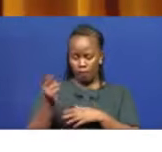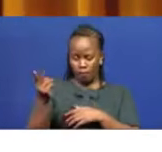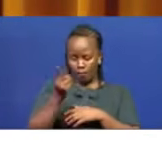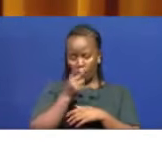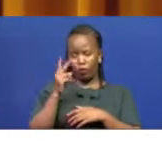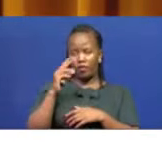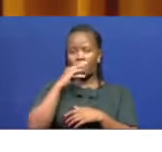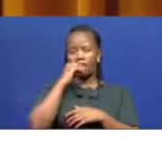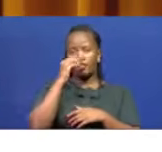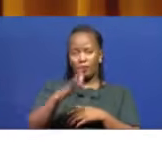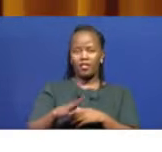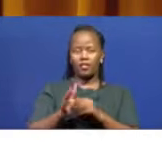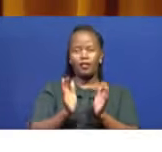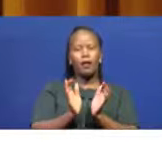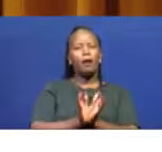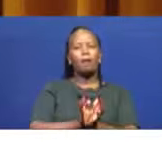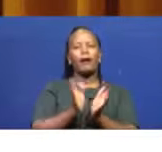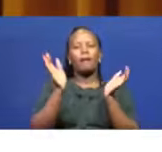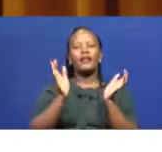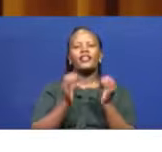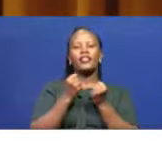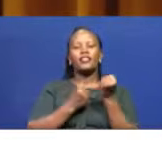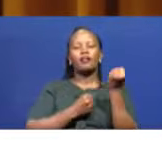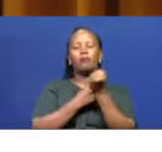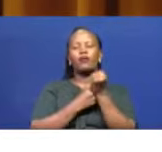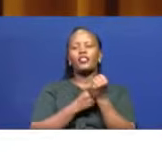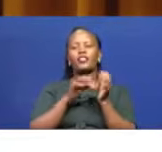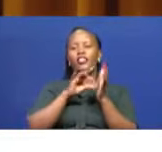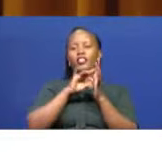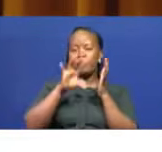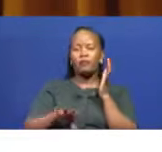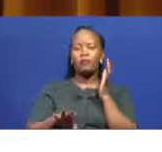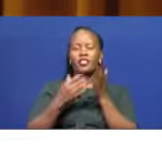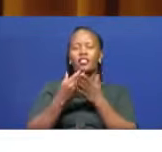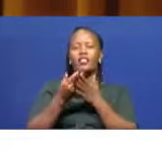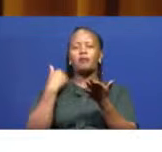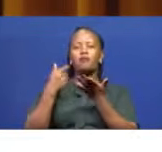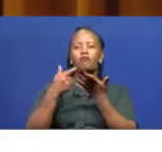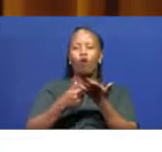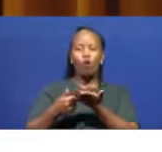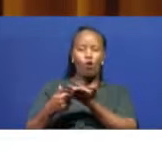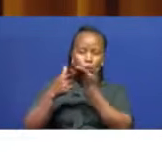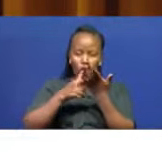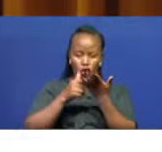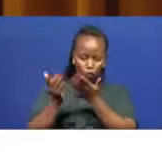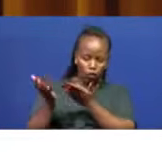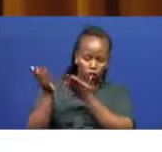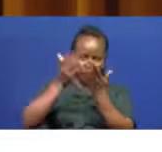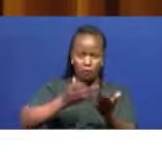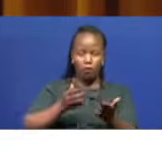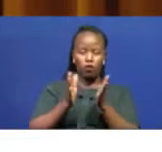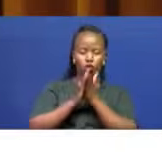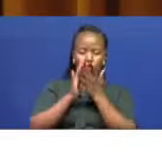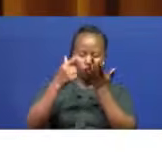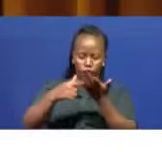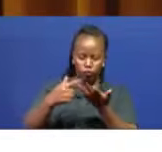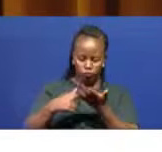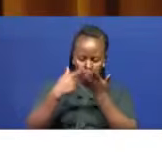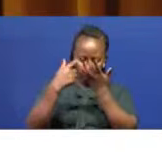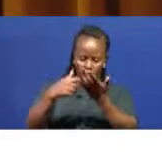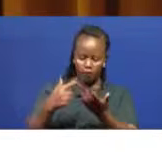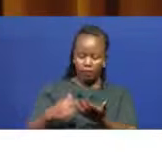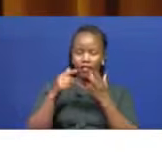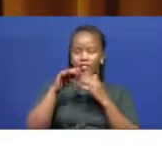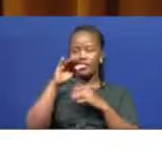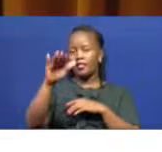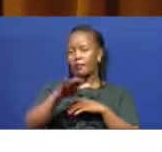holders publicly supported the impeachment process before the motion was tabled and debated in Parliament,